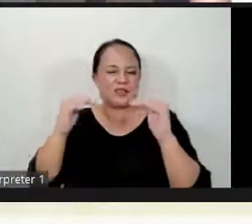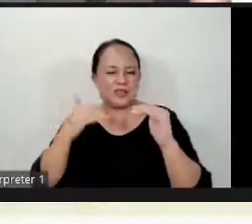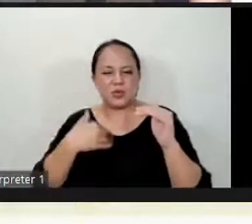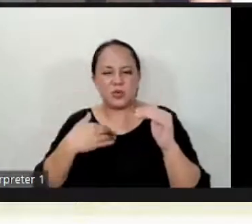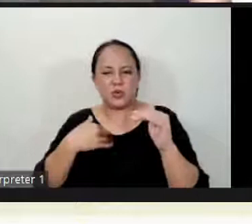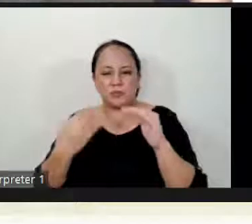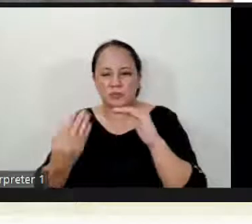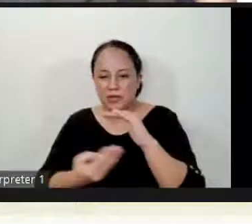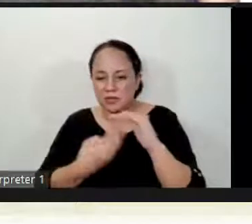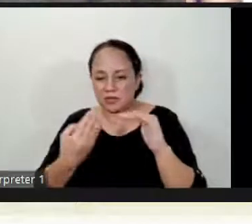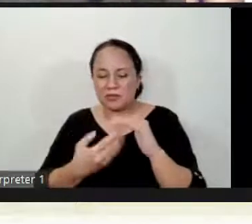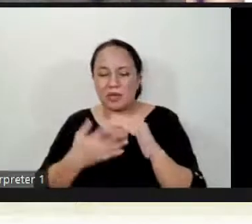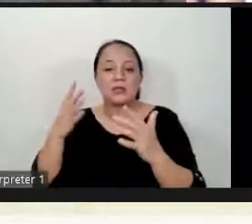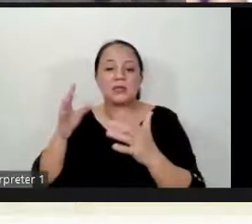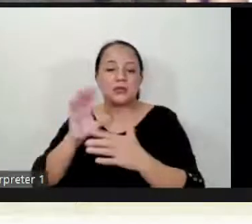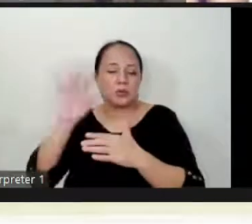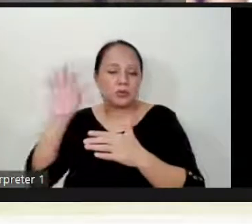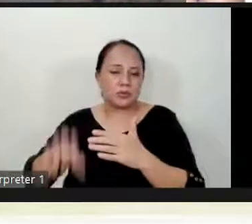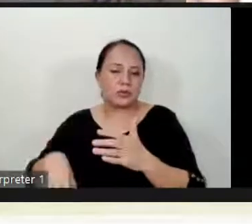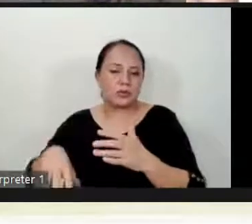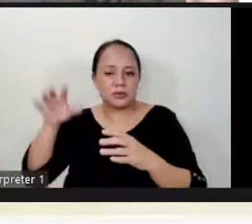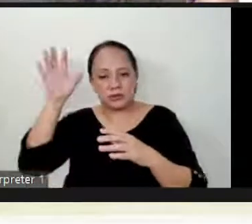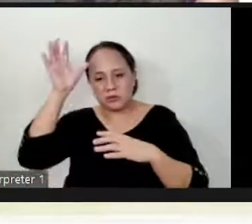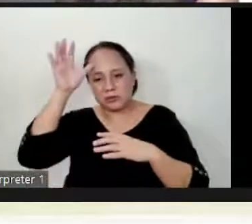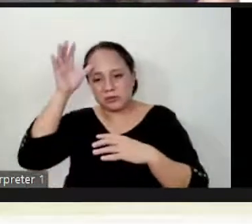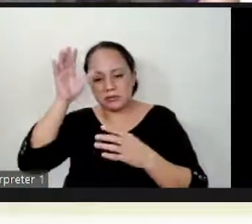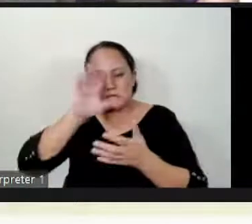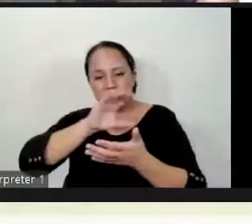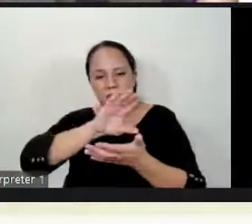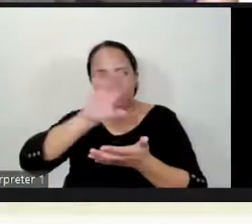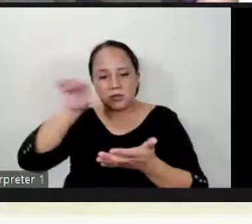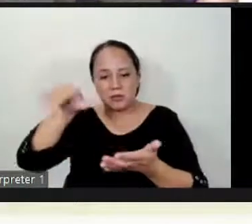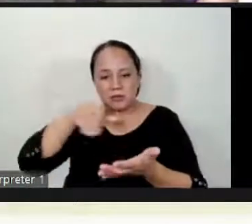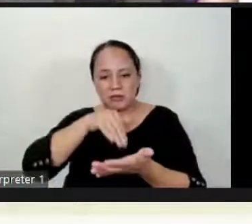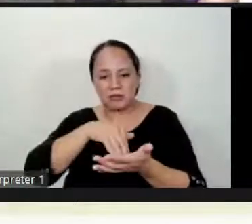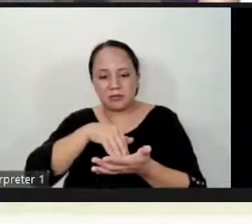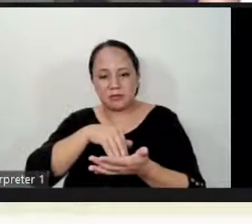designated comprehensive cancer center. So